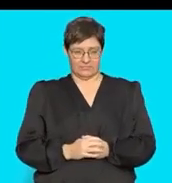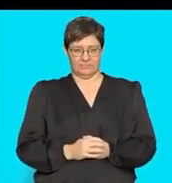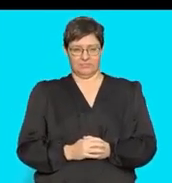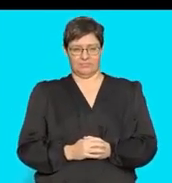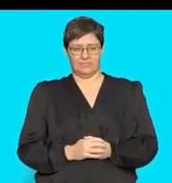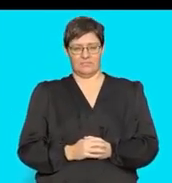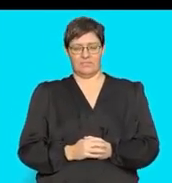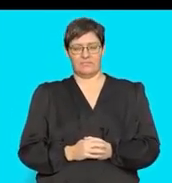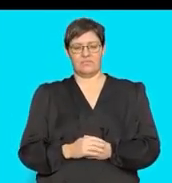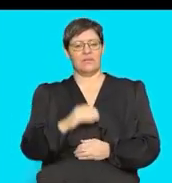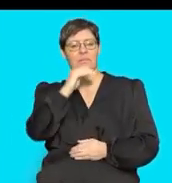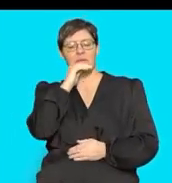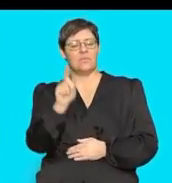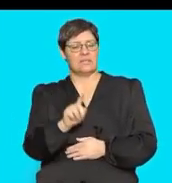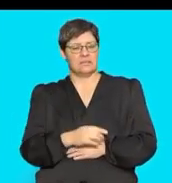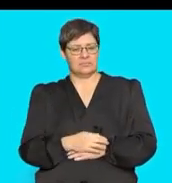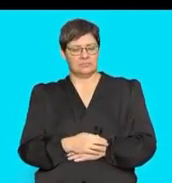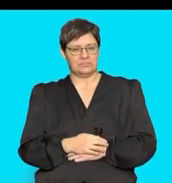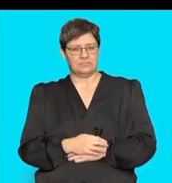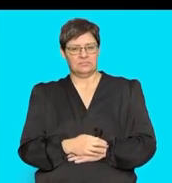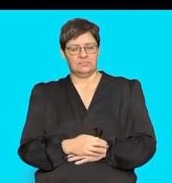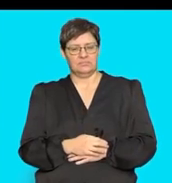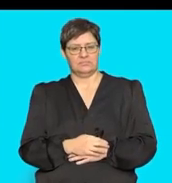Now, it means we can take